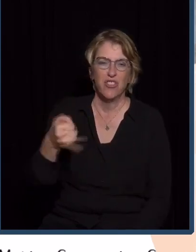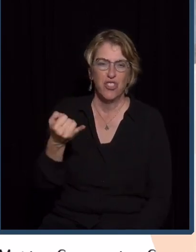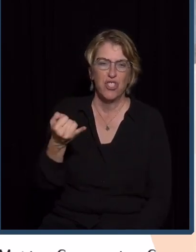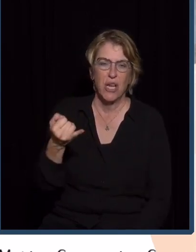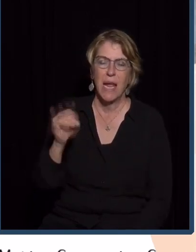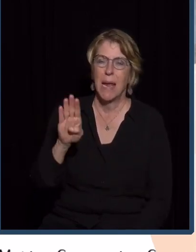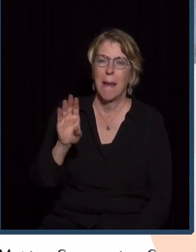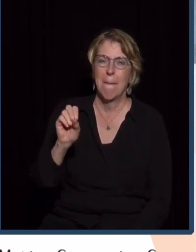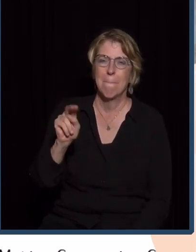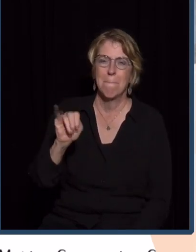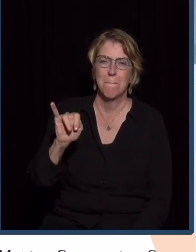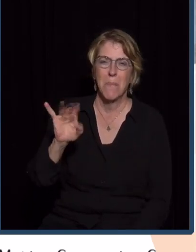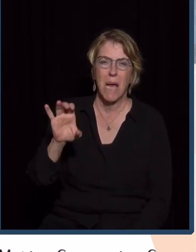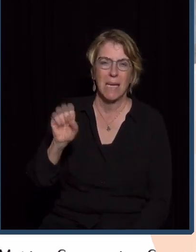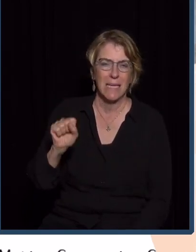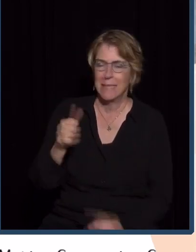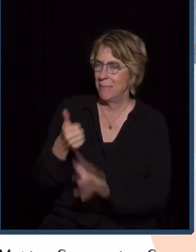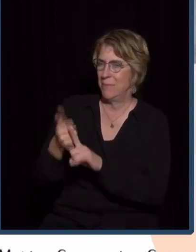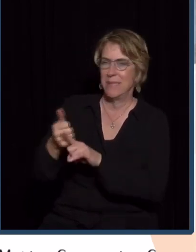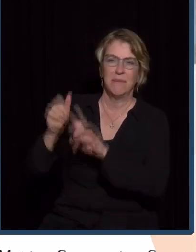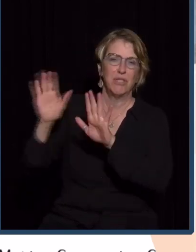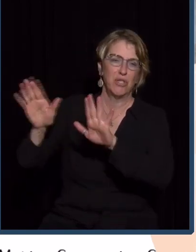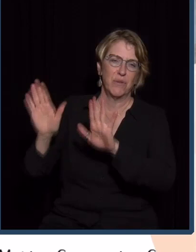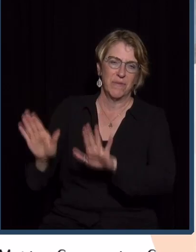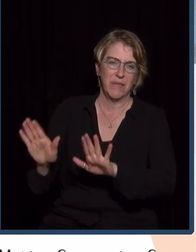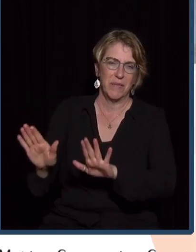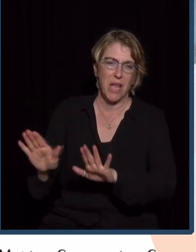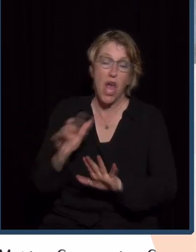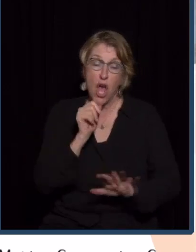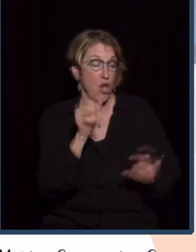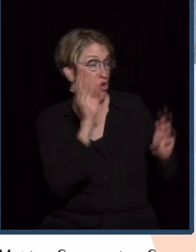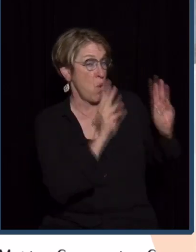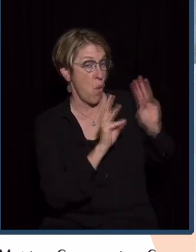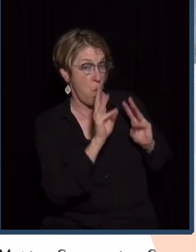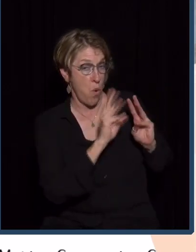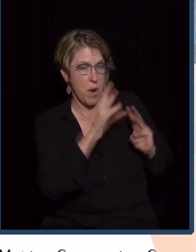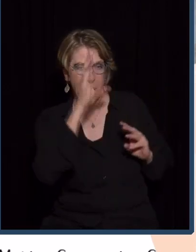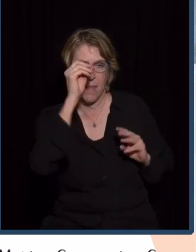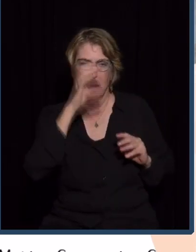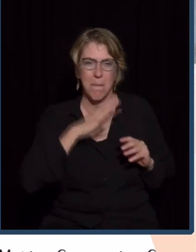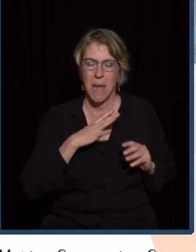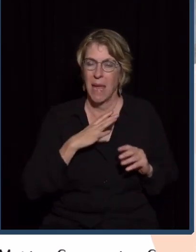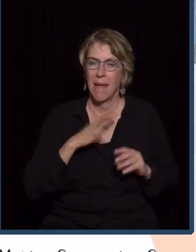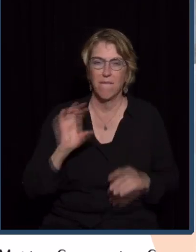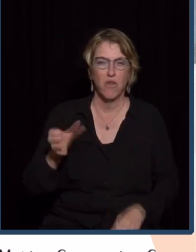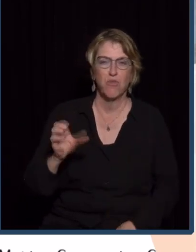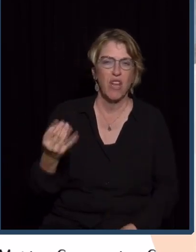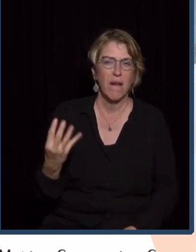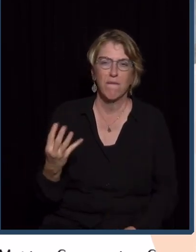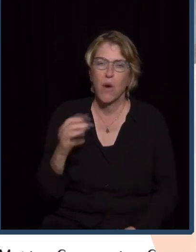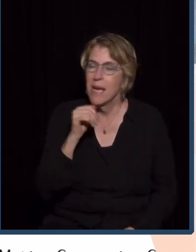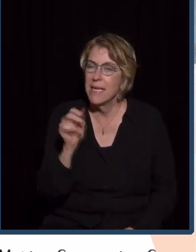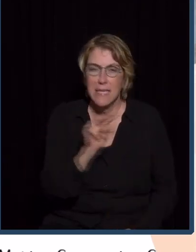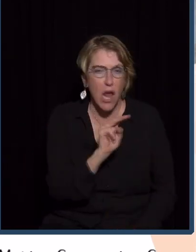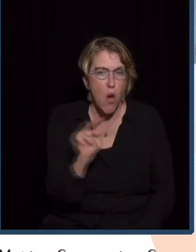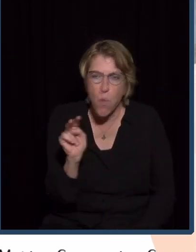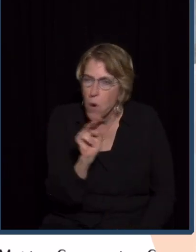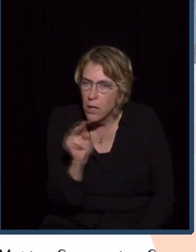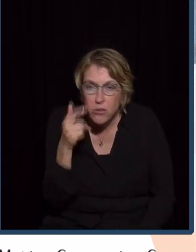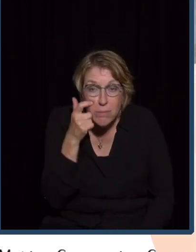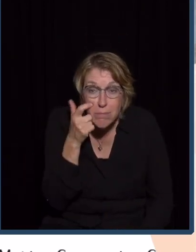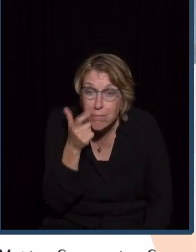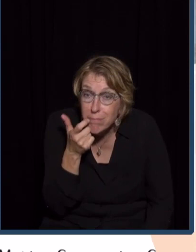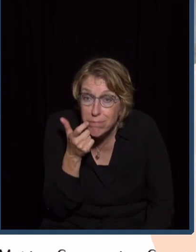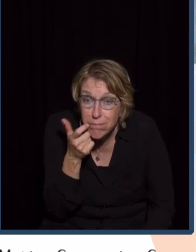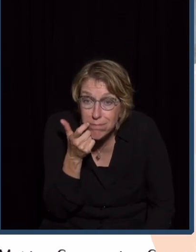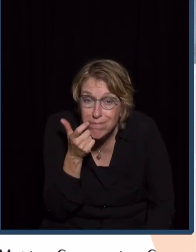is terrific. So don't worry, the guy from Channel 4 isn't watching you, so you can dance however you want.